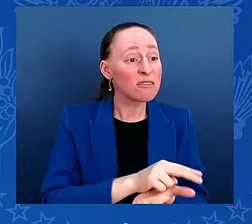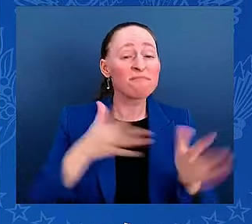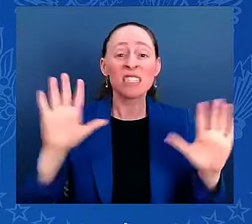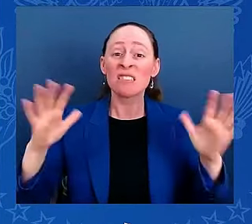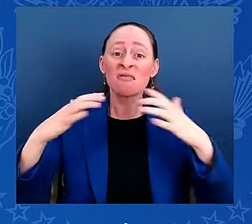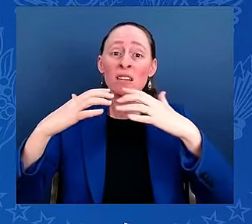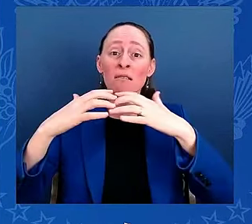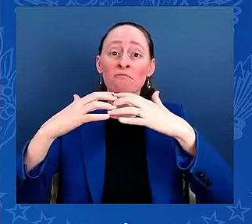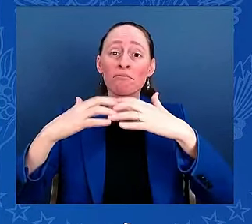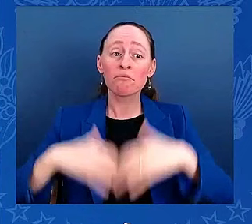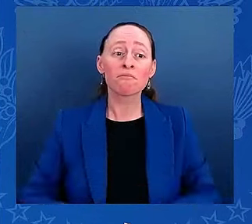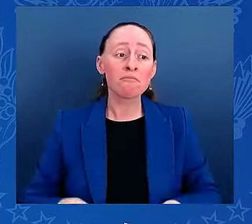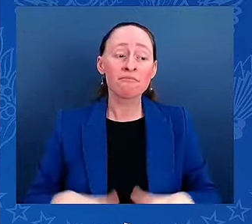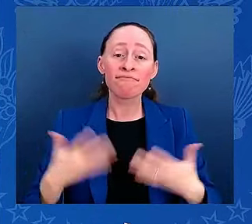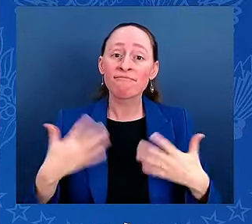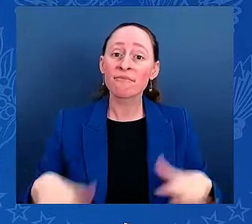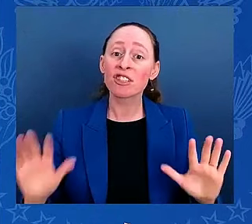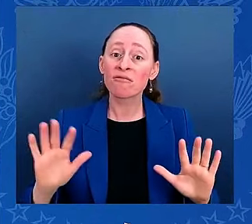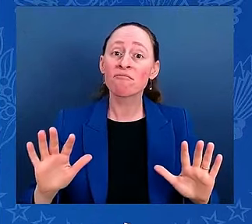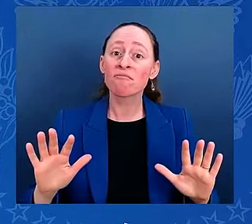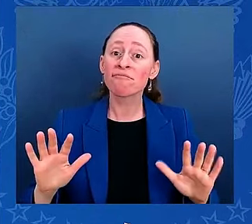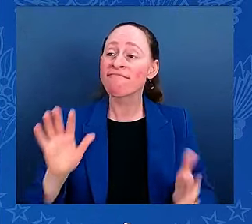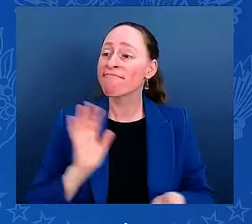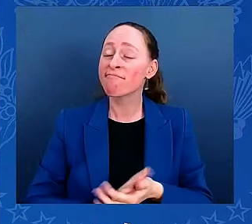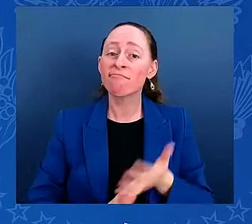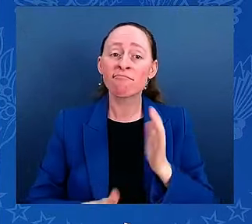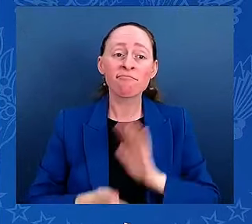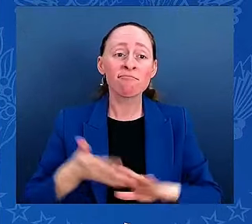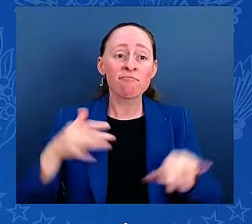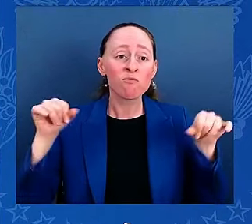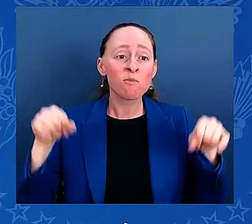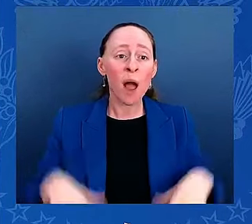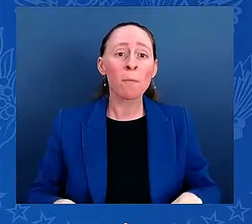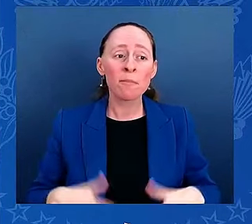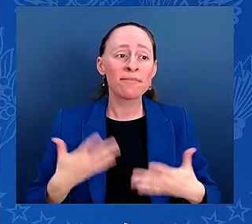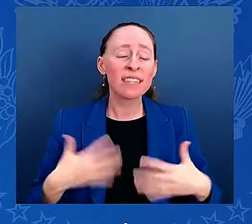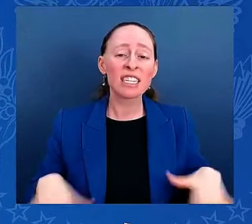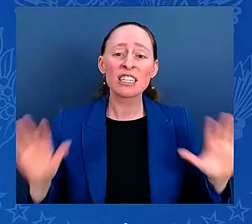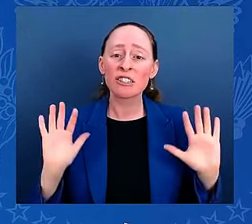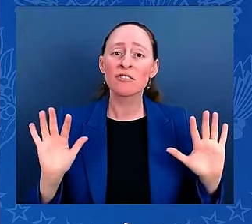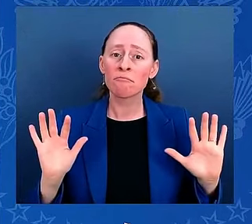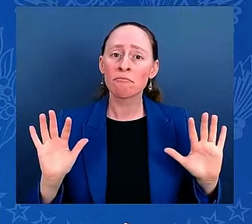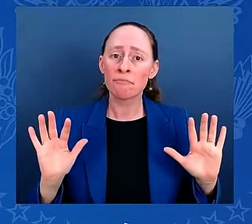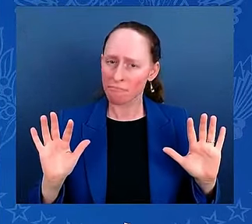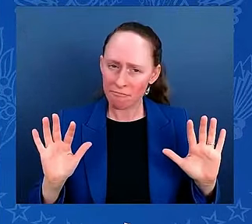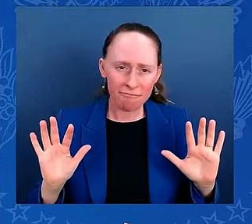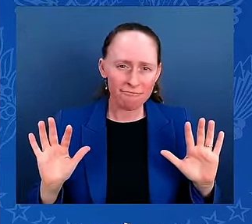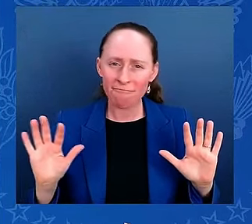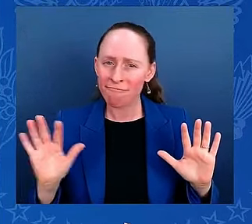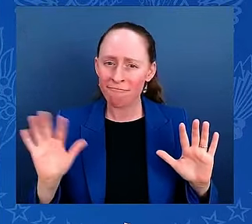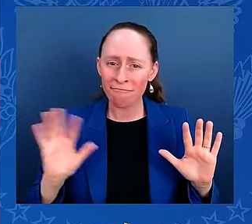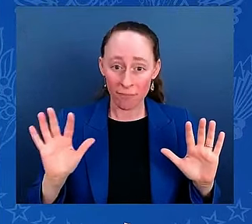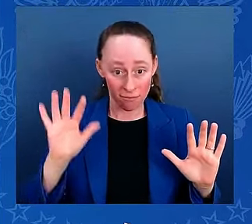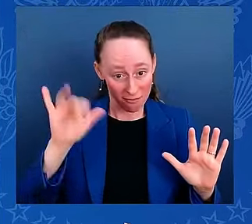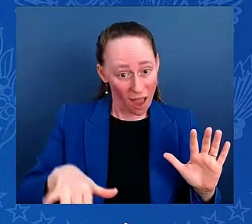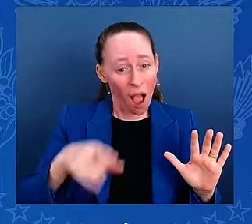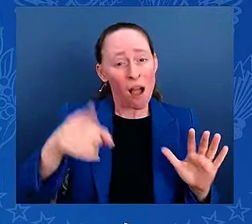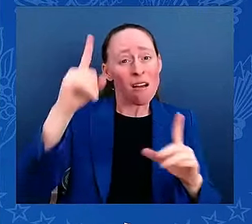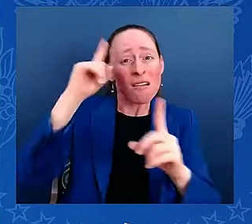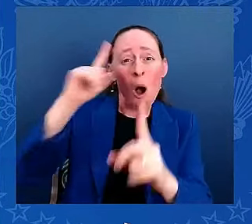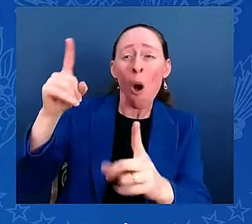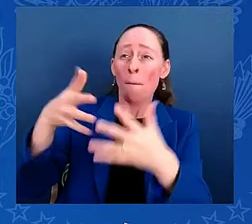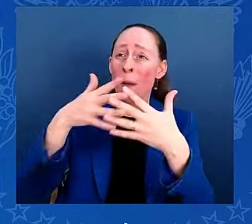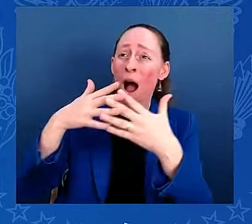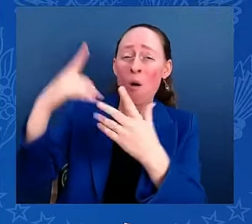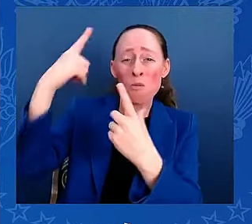America of your dreams is calling for you to get back up. That's the story of America for over